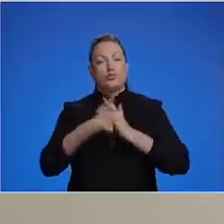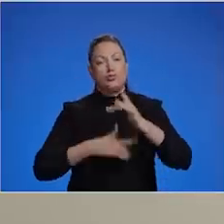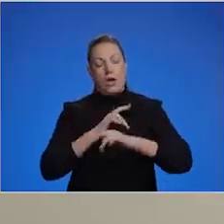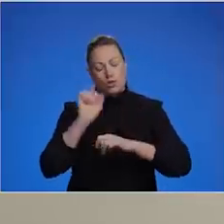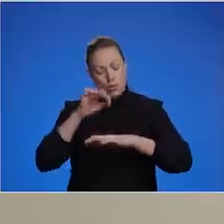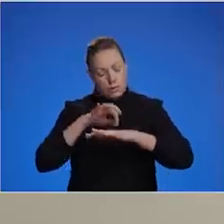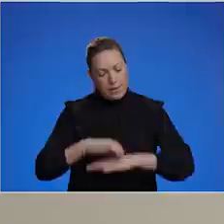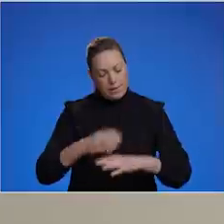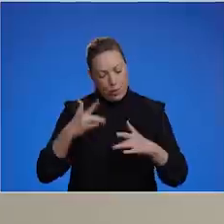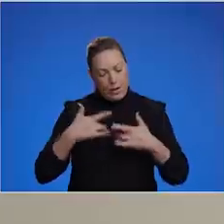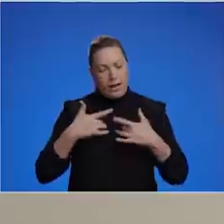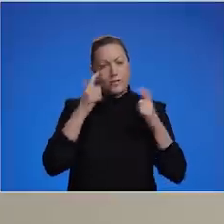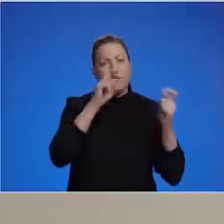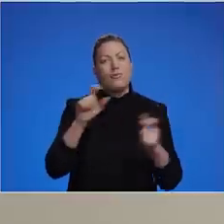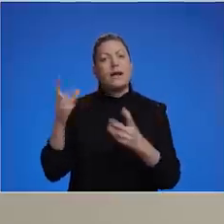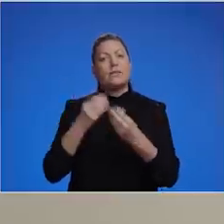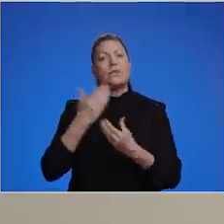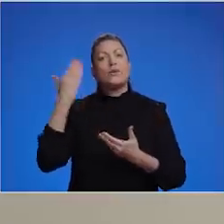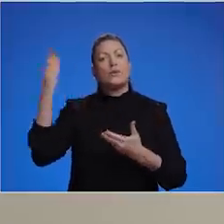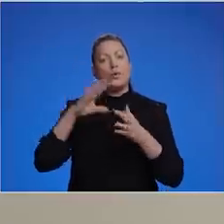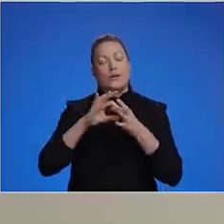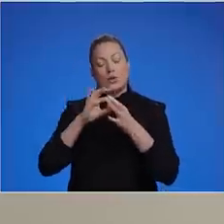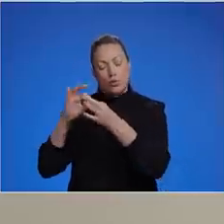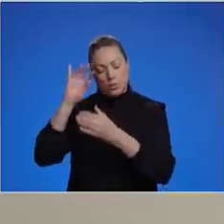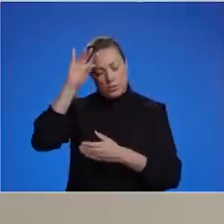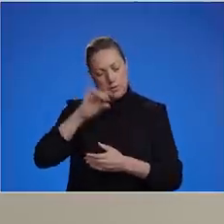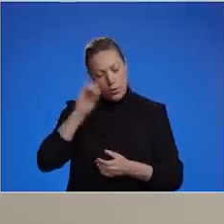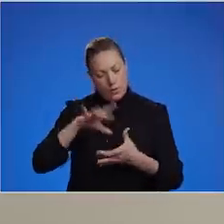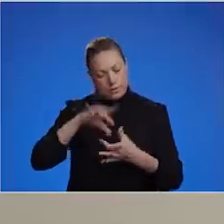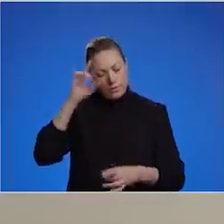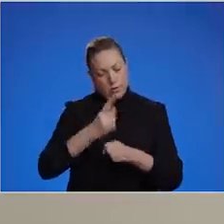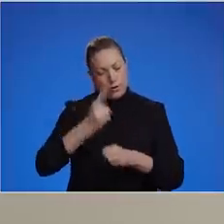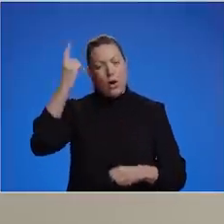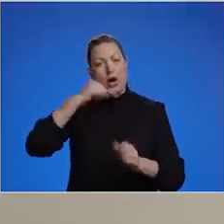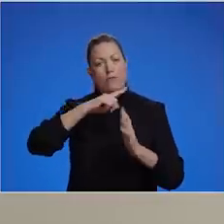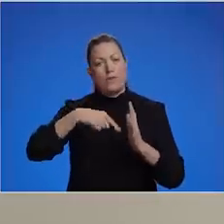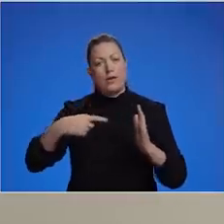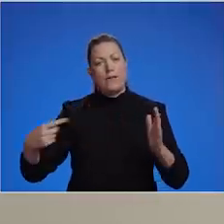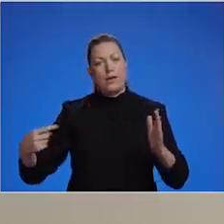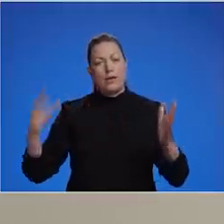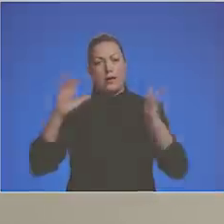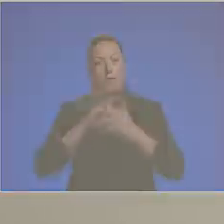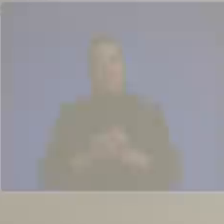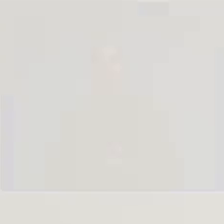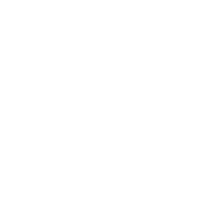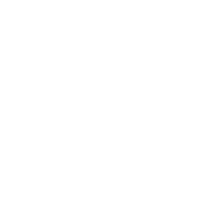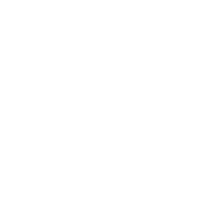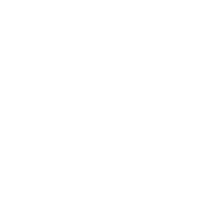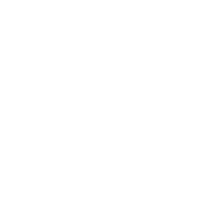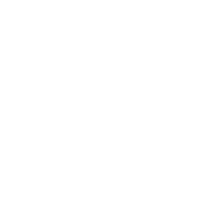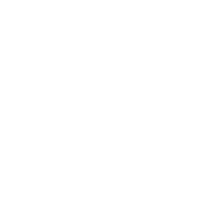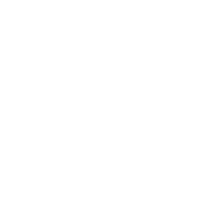Son, who lives and reigns with you in the unity of the Holy Spirit, God forever and ever. Amen.